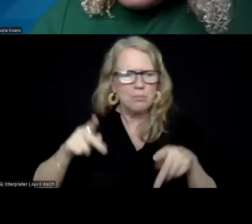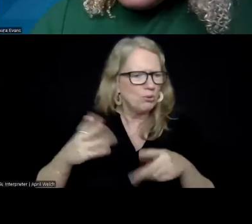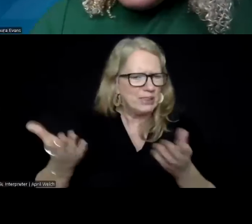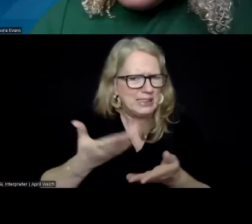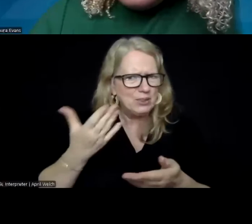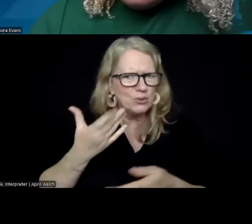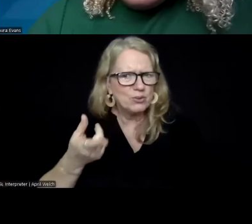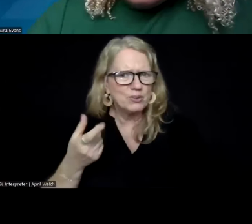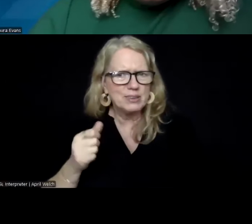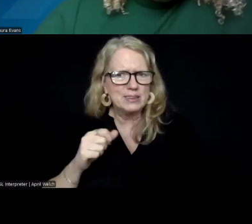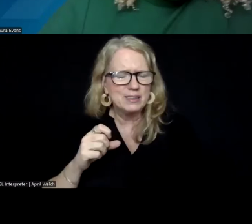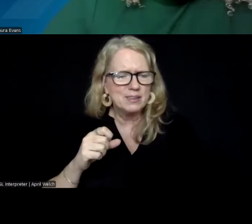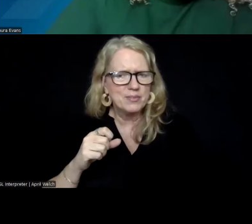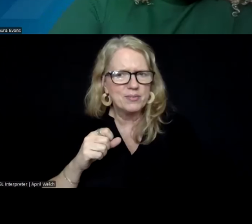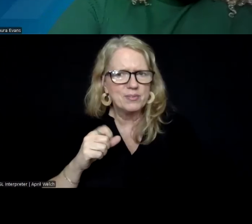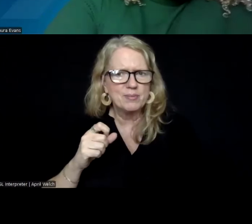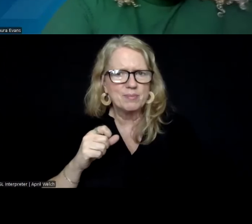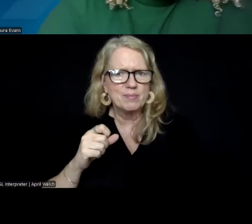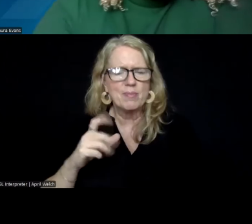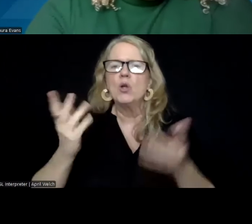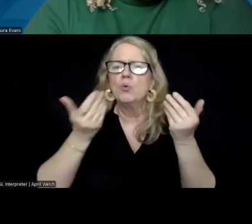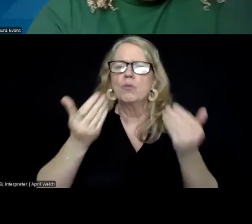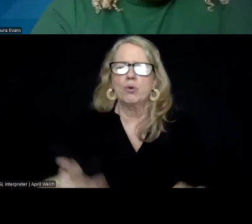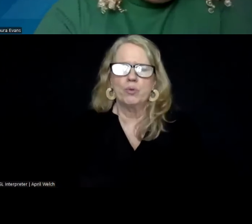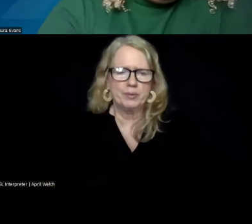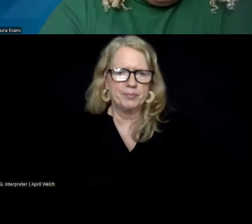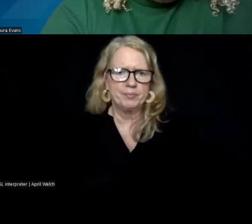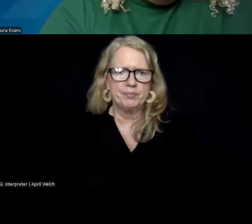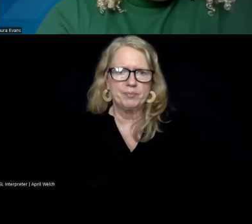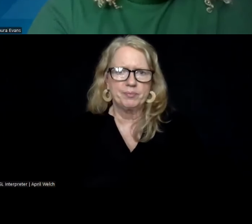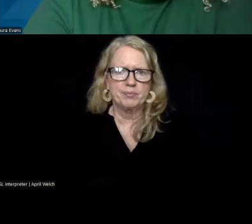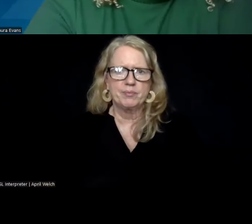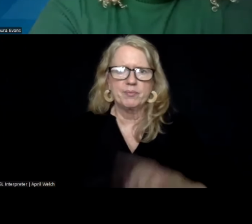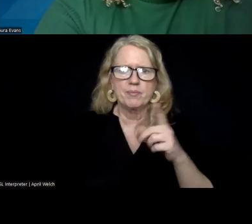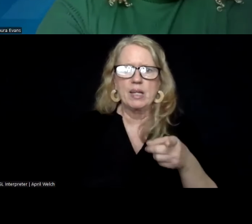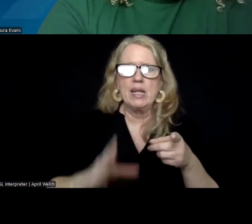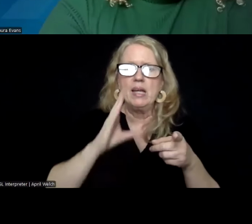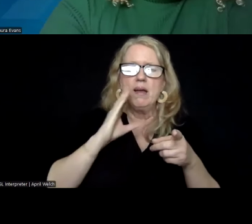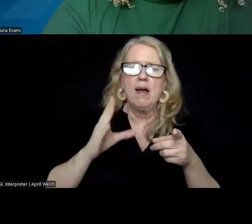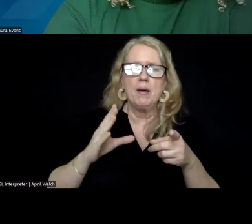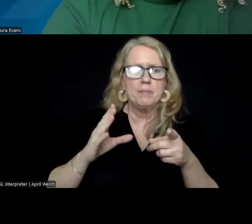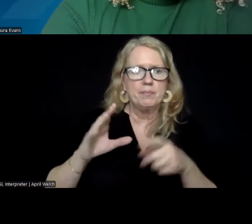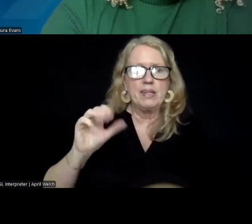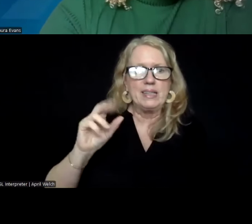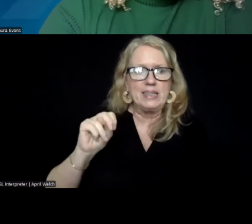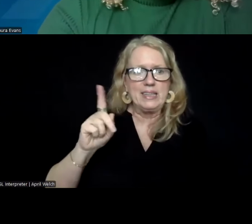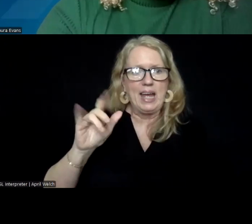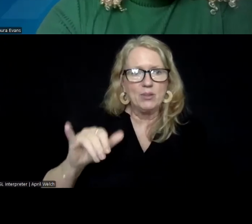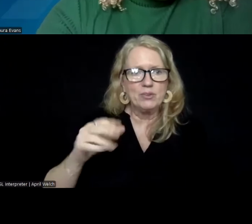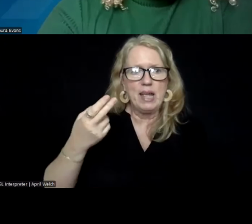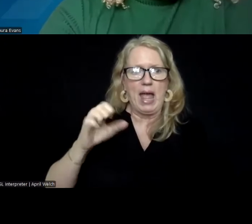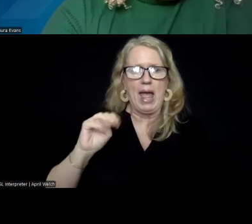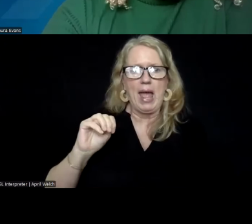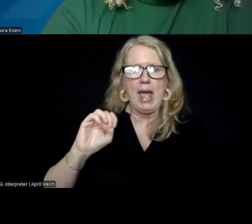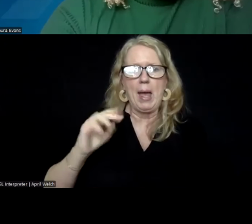that? All right, let's move forward. Hennepin County, that is the county that